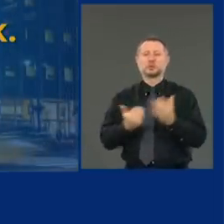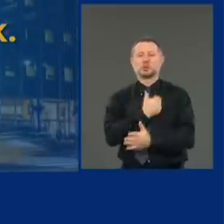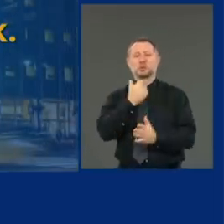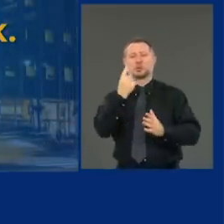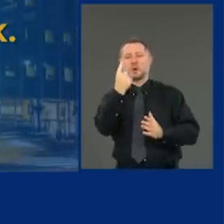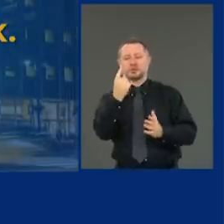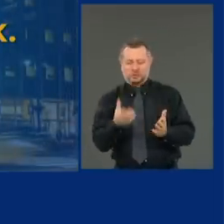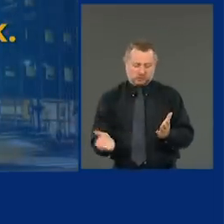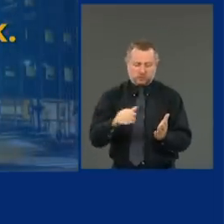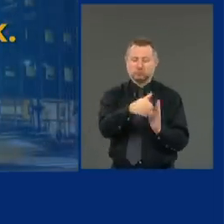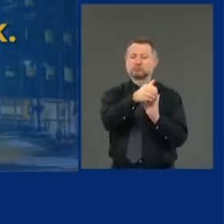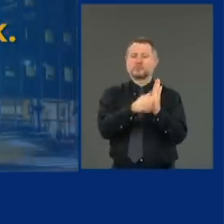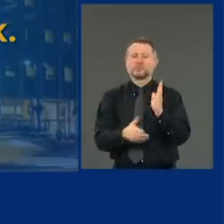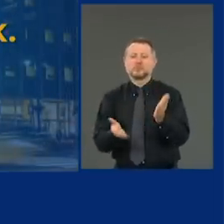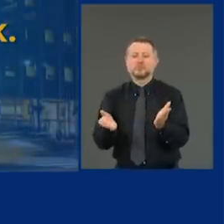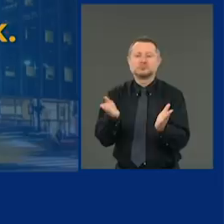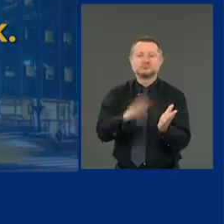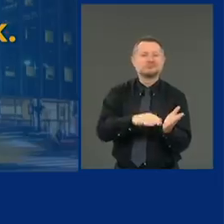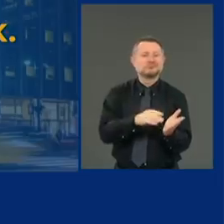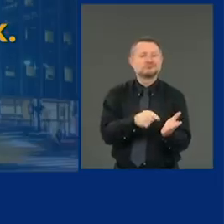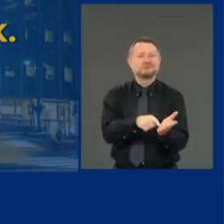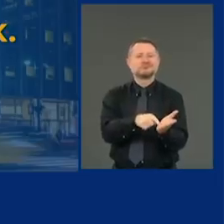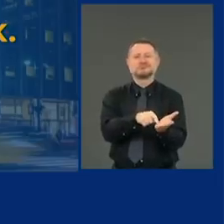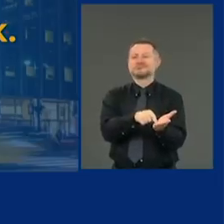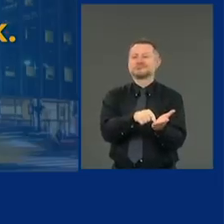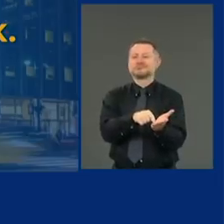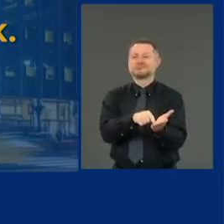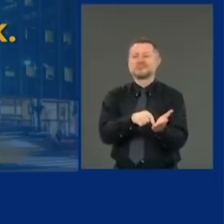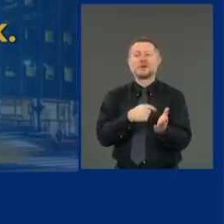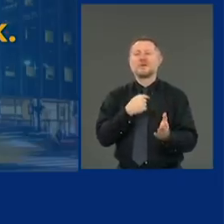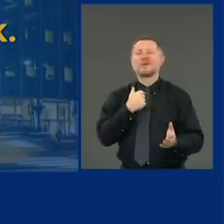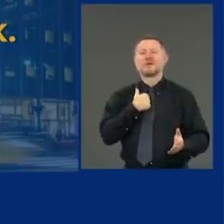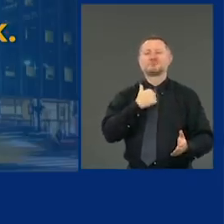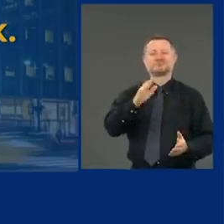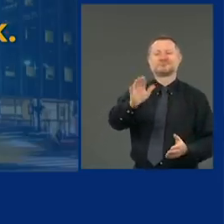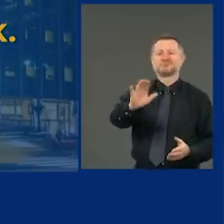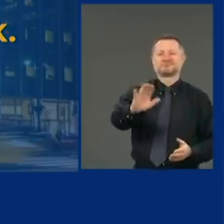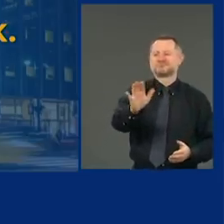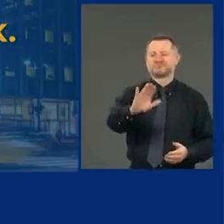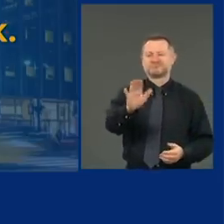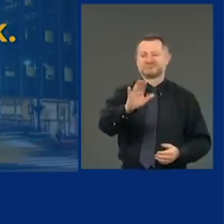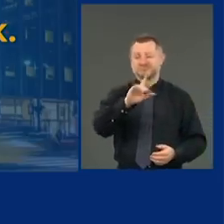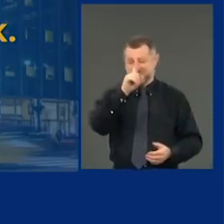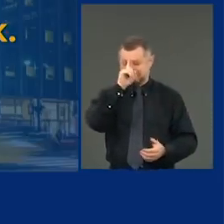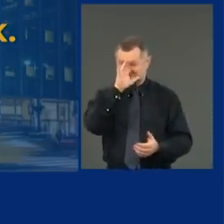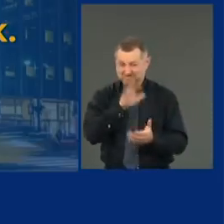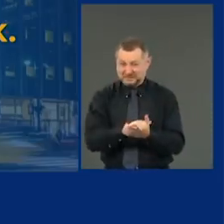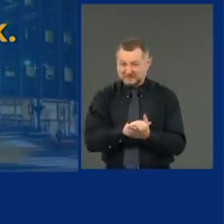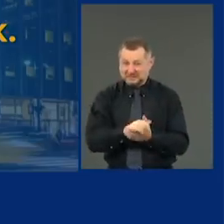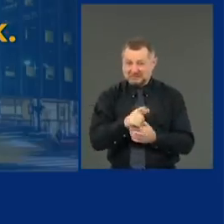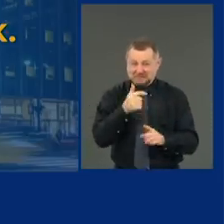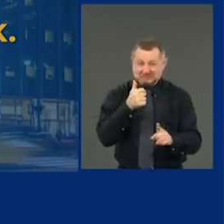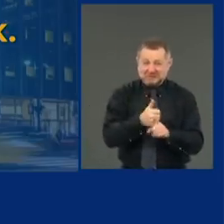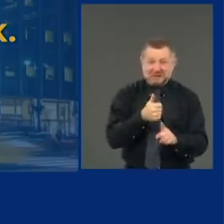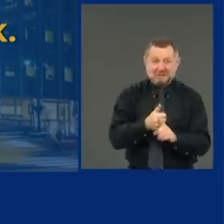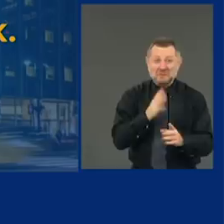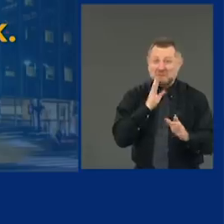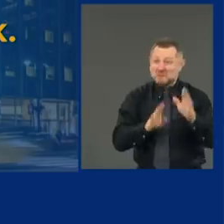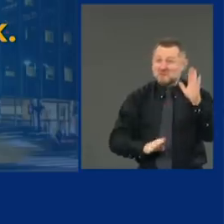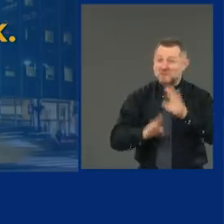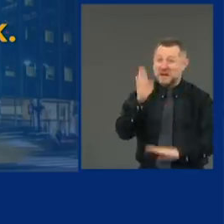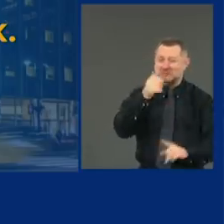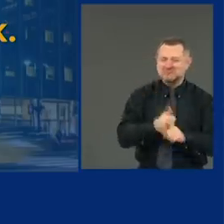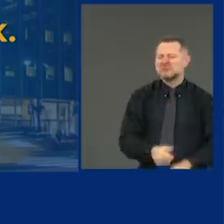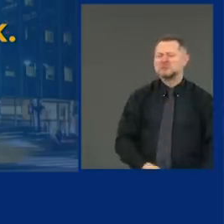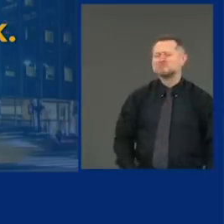I don't believe that the economy just bounces back. Some economists say we